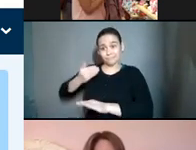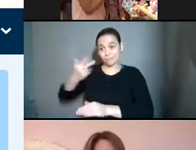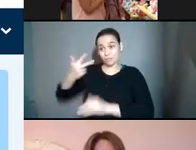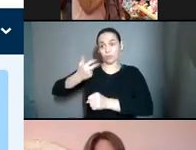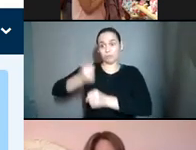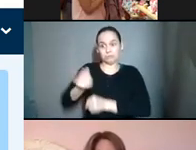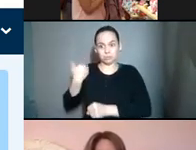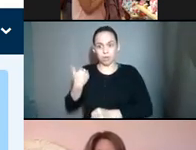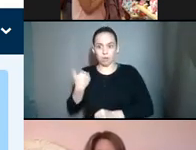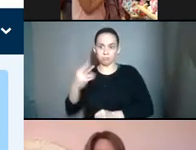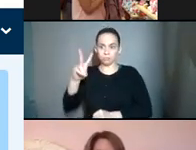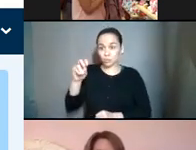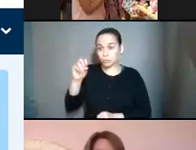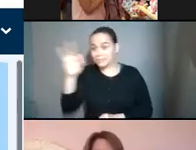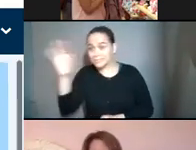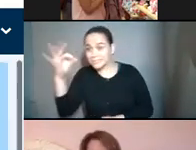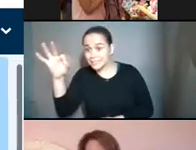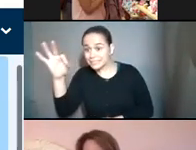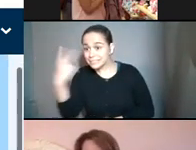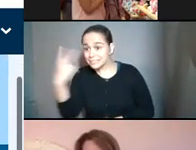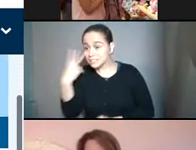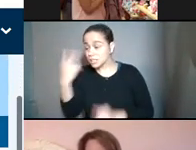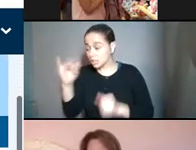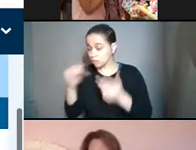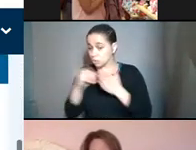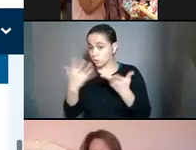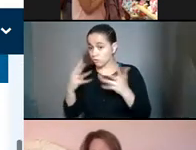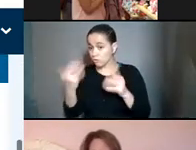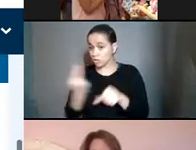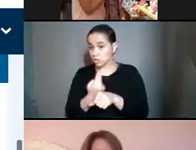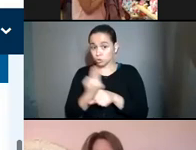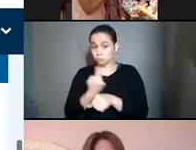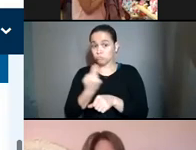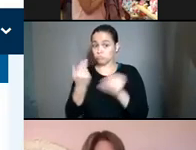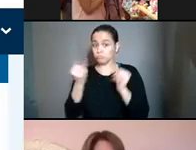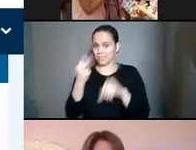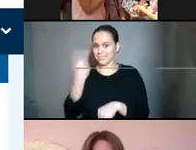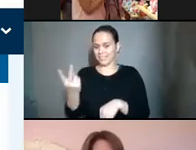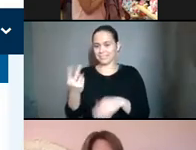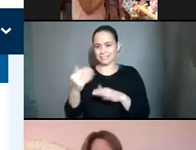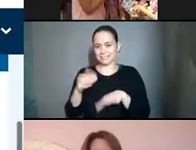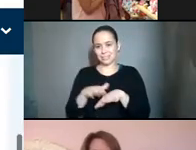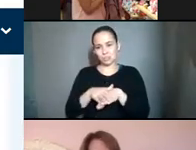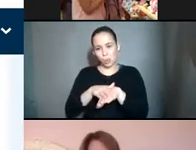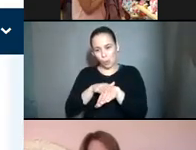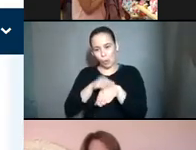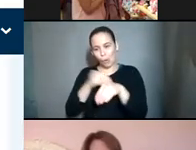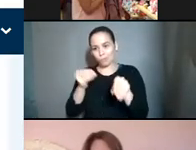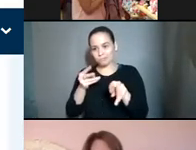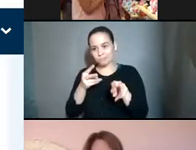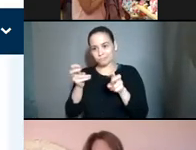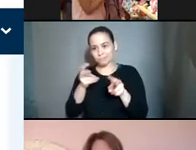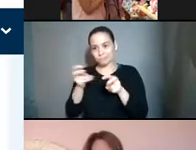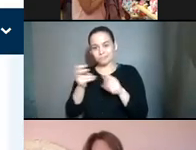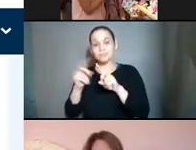the 2019 school year. It's slowly loading, but this will fill in so you can see